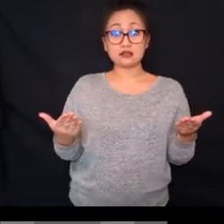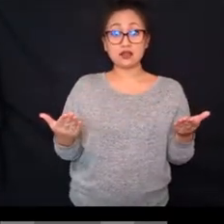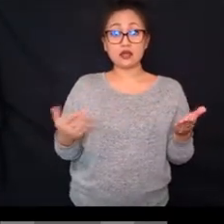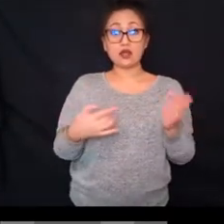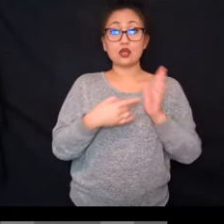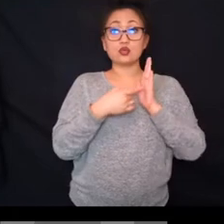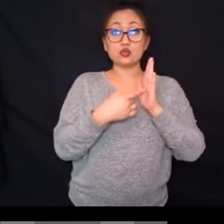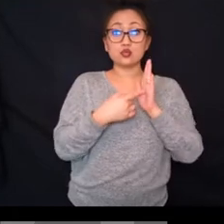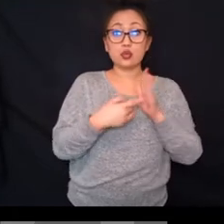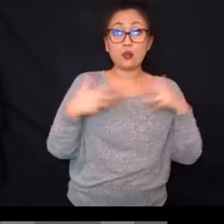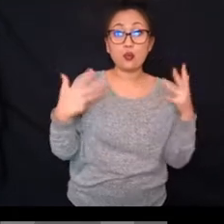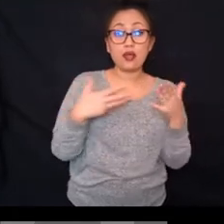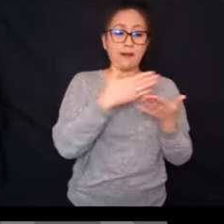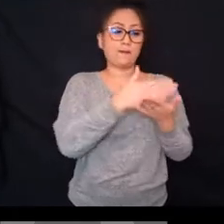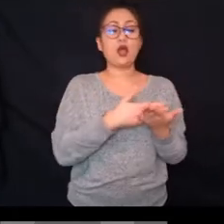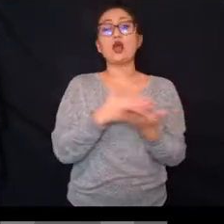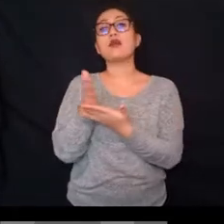the part.